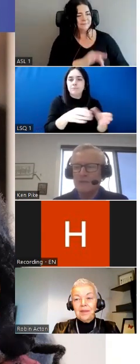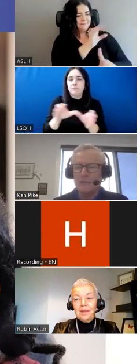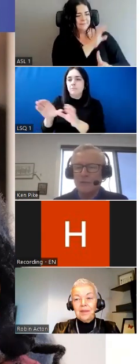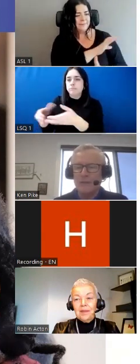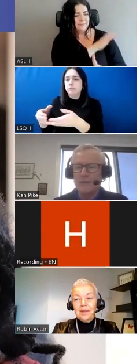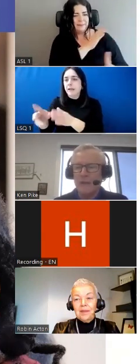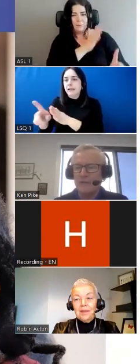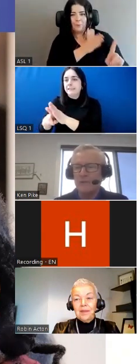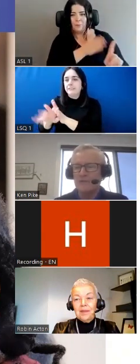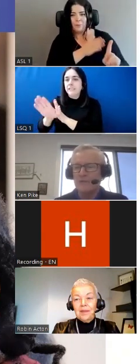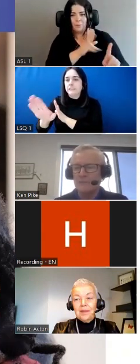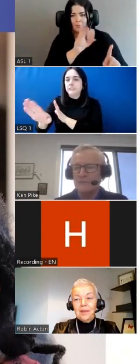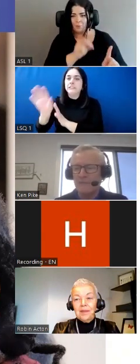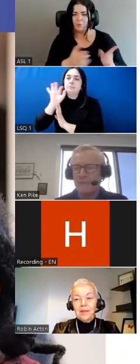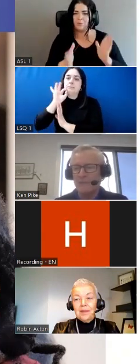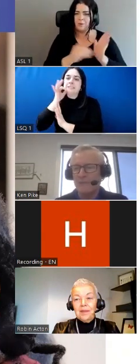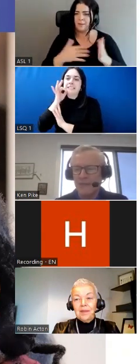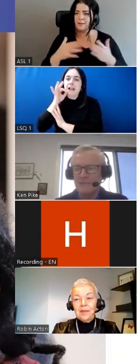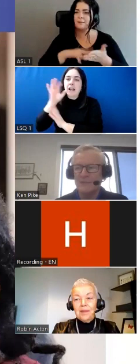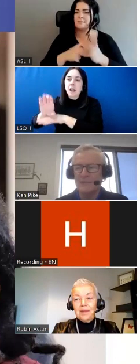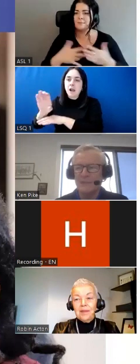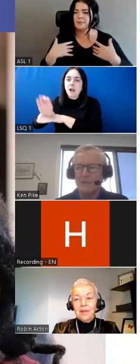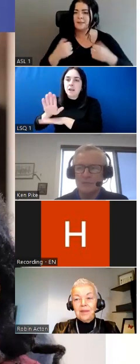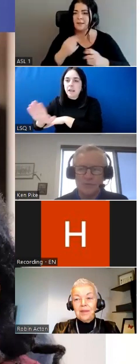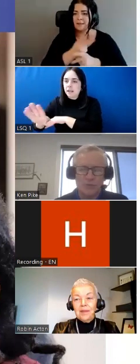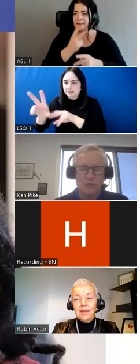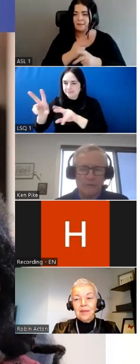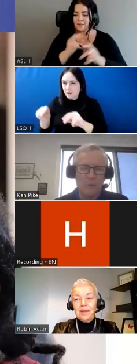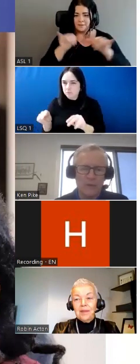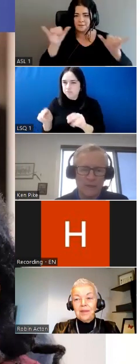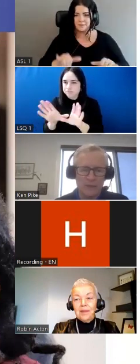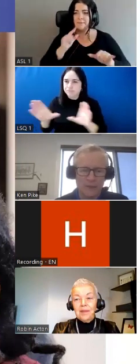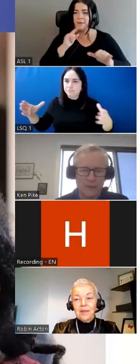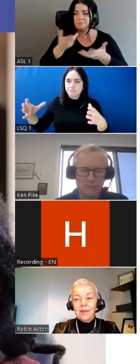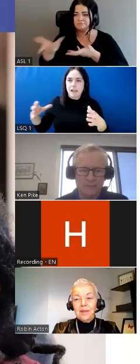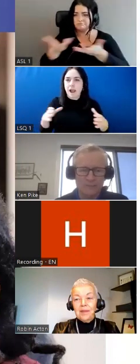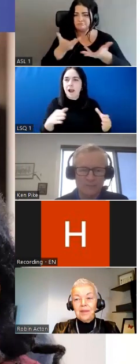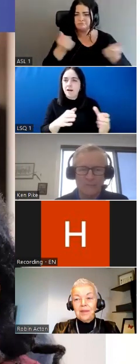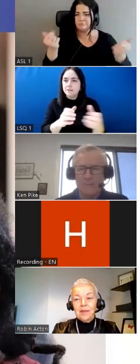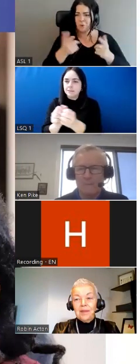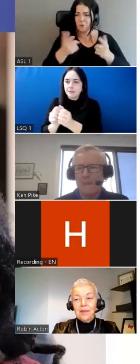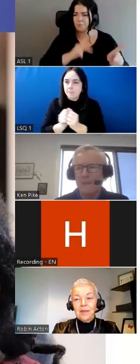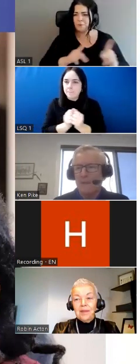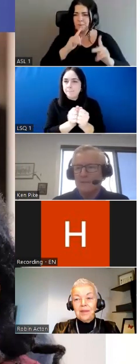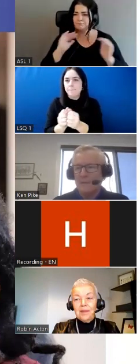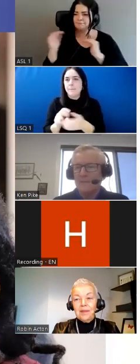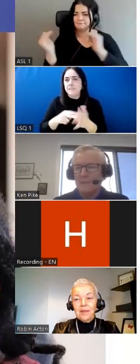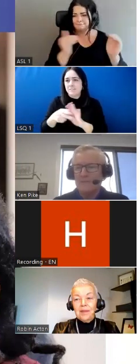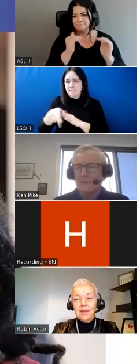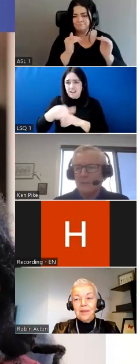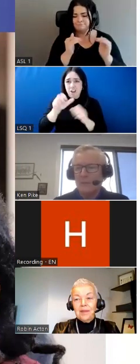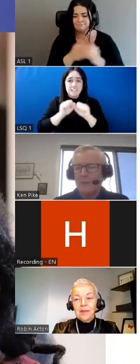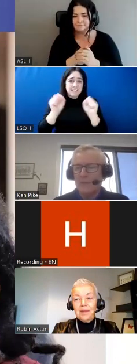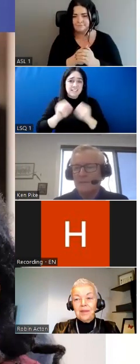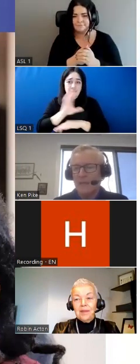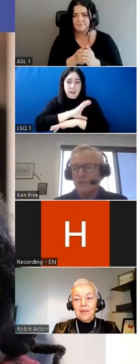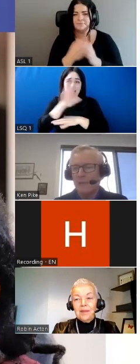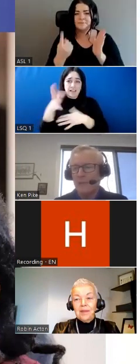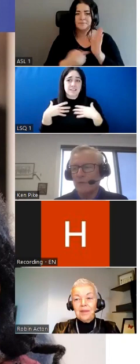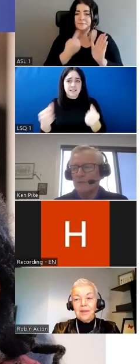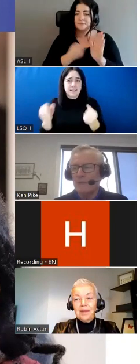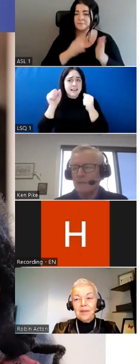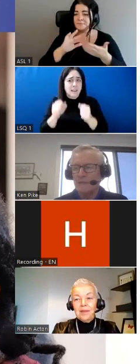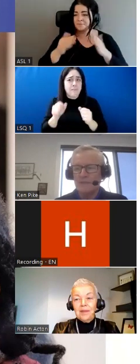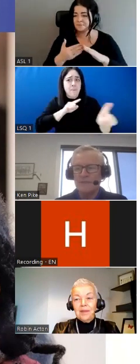this by ensuring that our healthcare systems have the capacity to serve everyone equally. Sometimes community-based